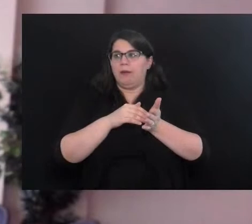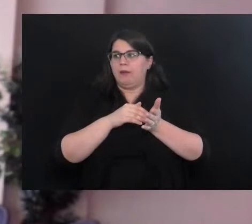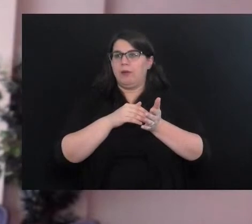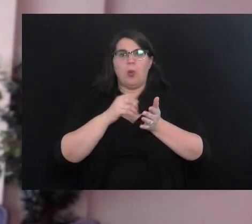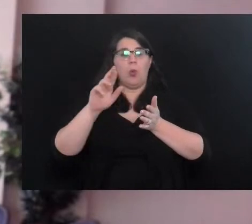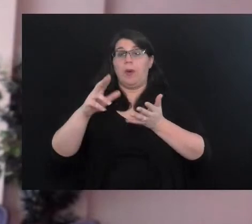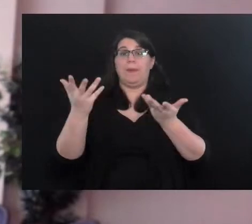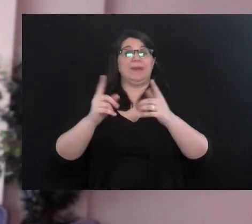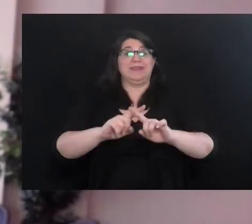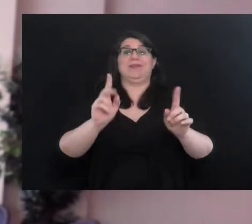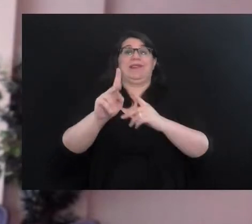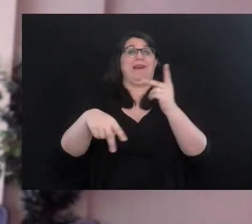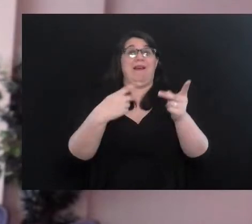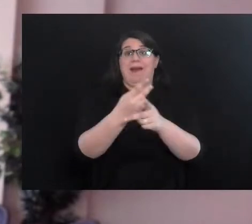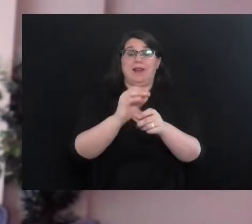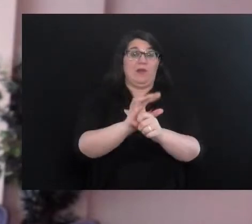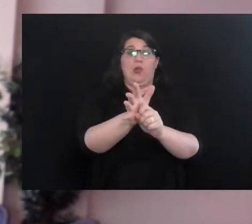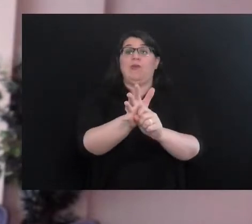the COVID